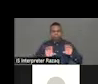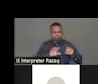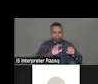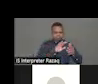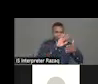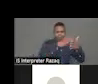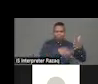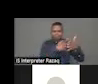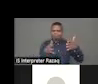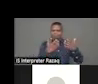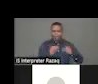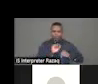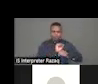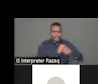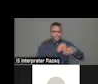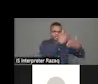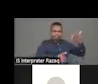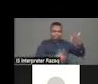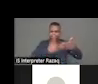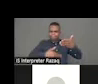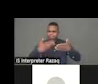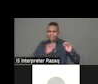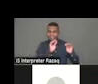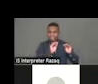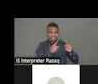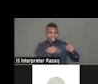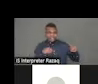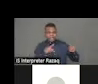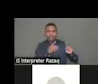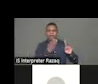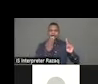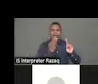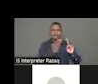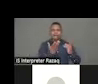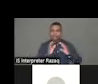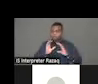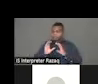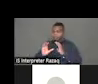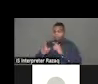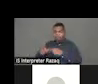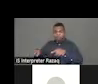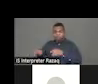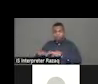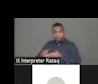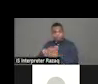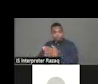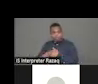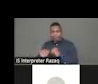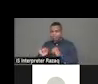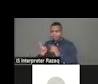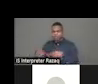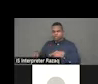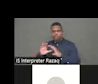for learners with communication impairments. These have been proved very